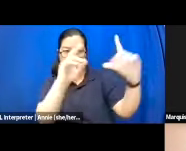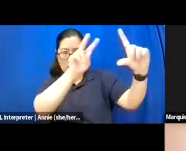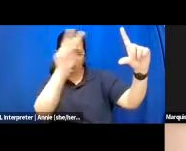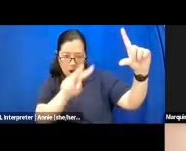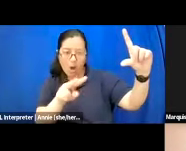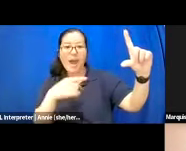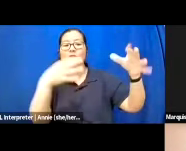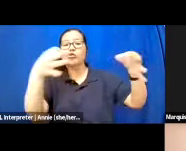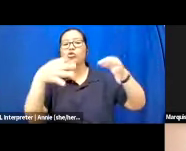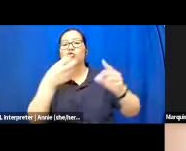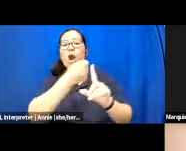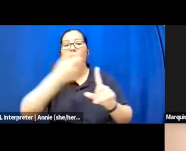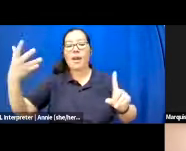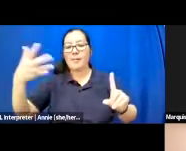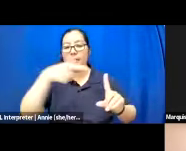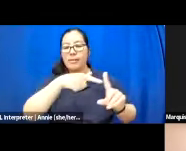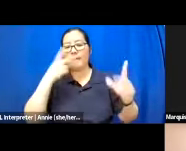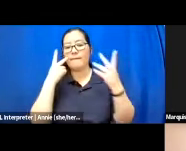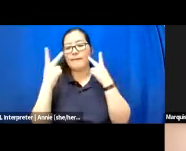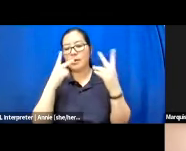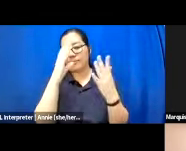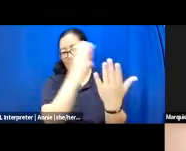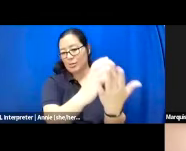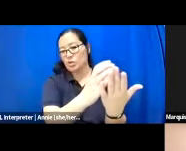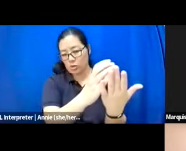The other thing is sometimes